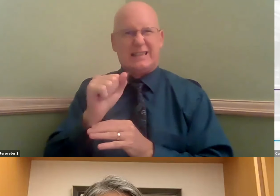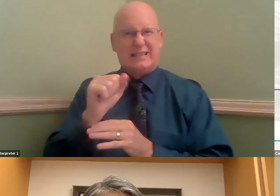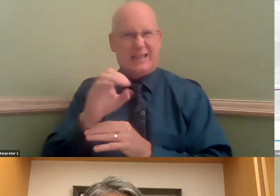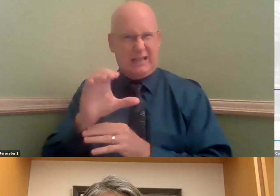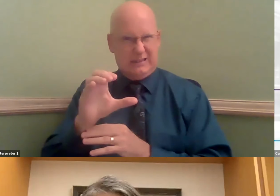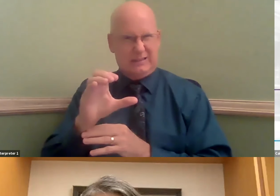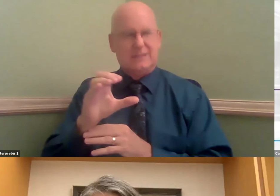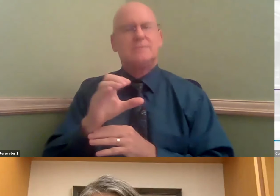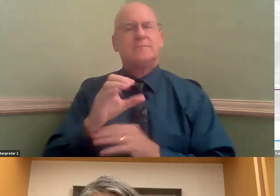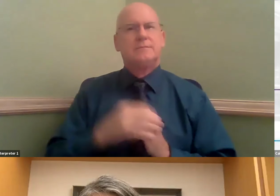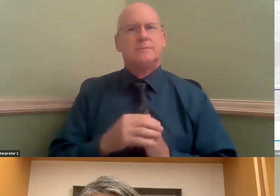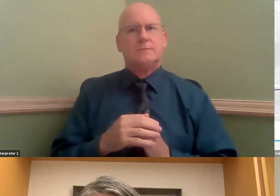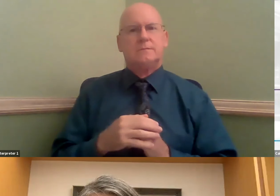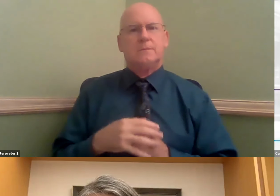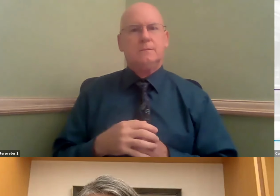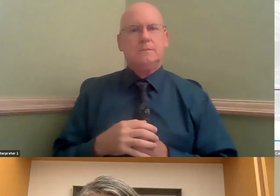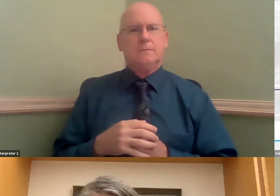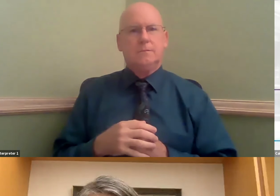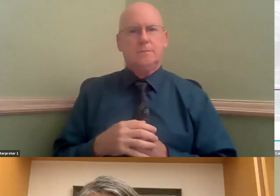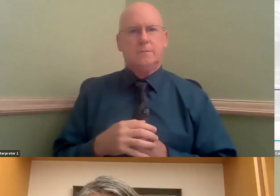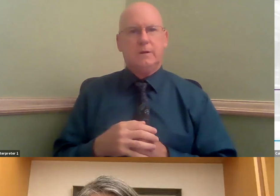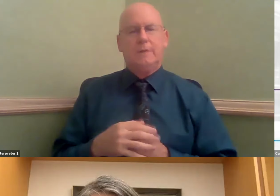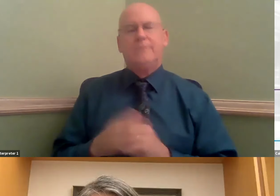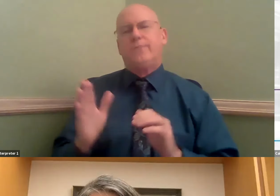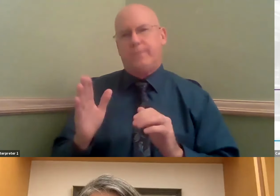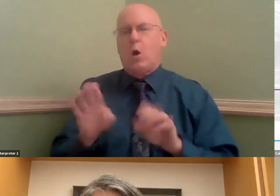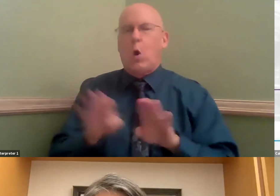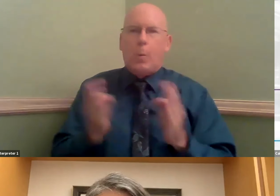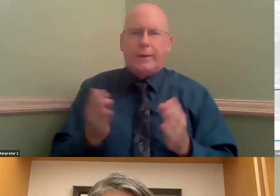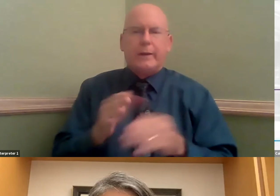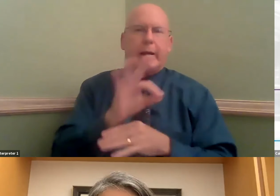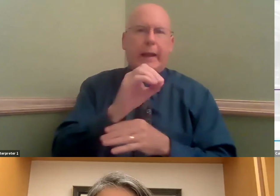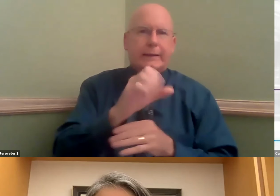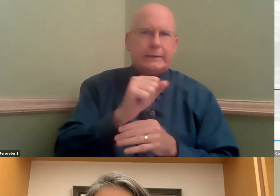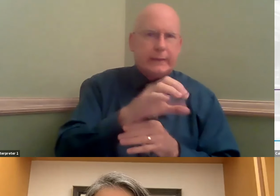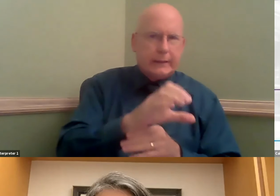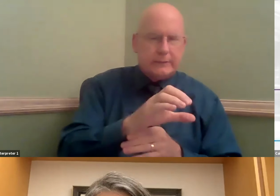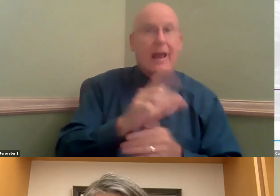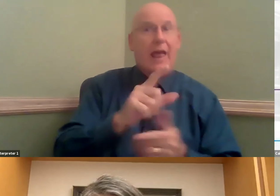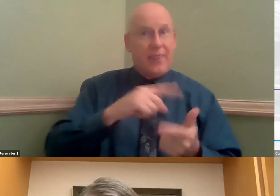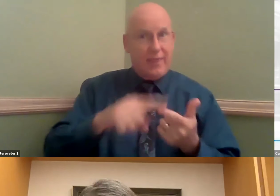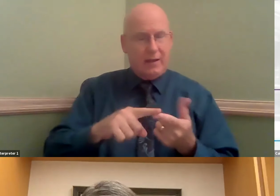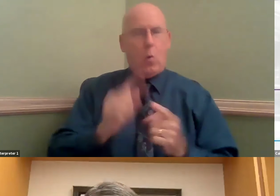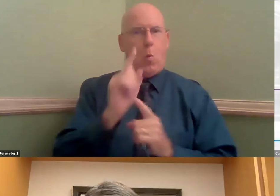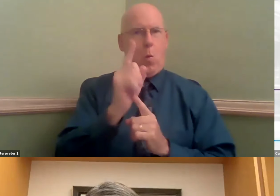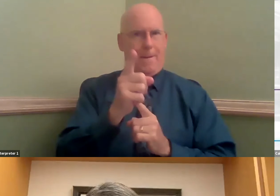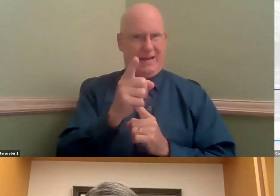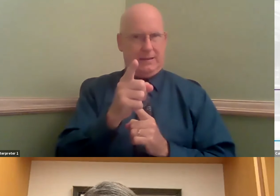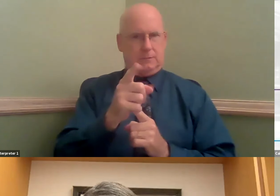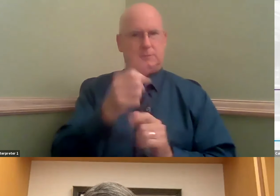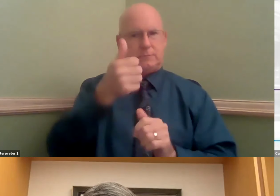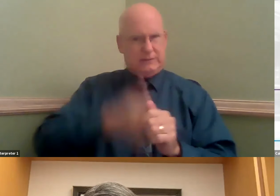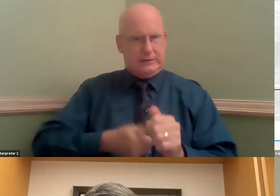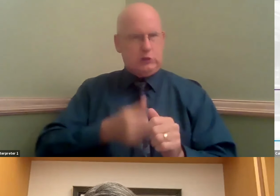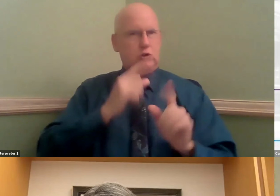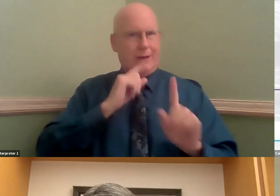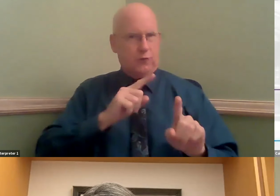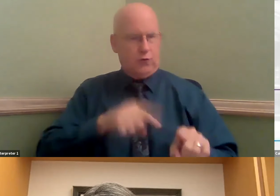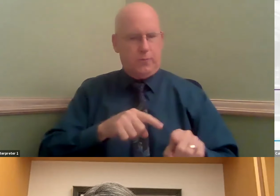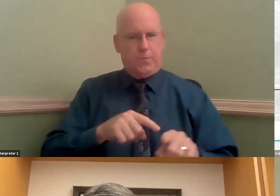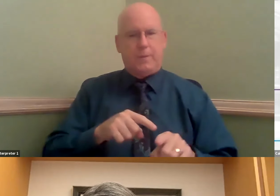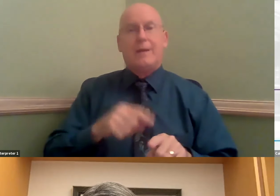90 seconds long. The closing statement will be 2 minutes long. Each candidate will have 60 seconds to respond to a question and 30